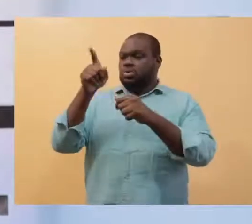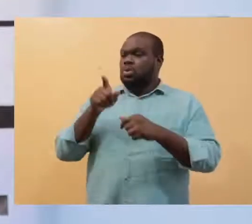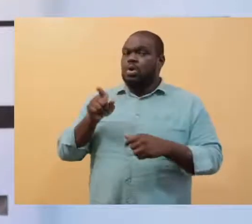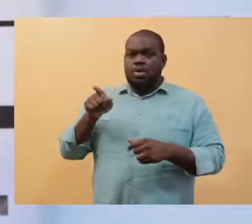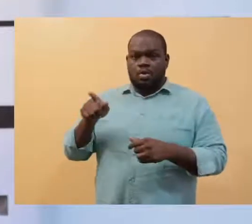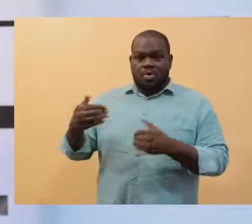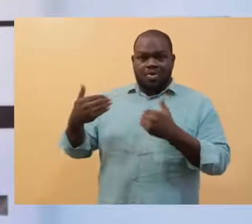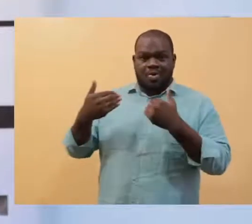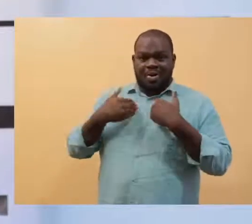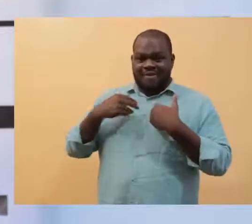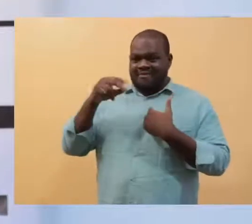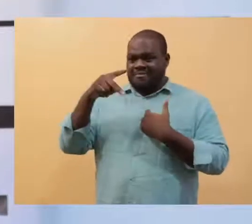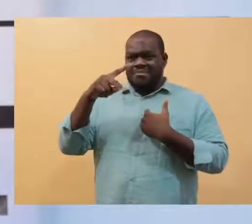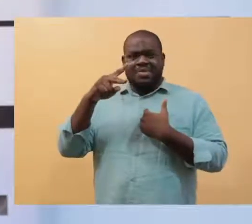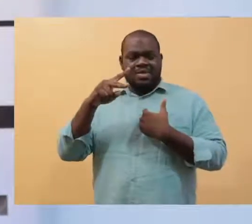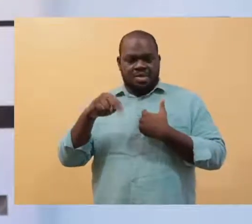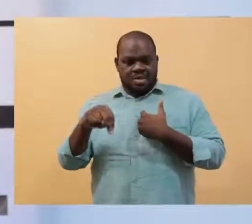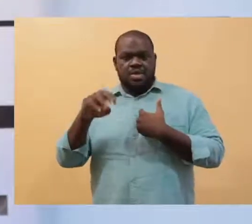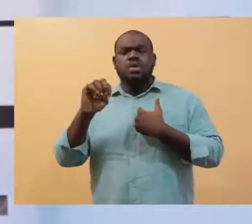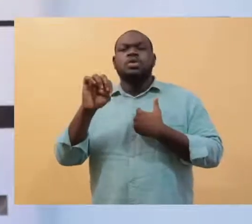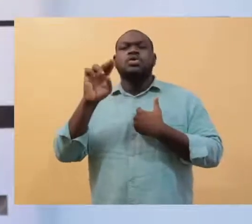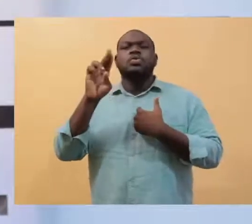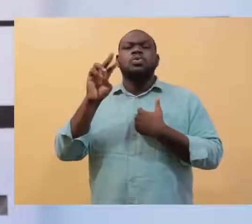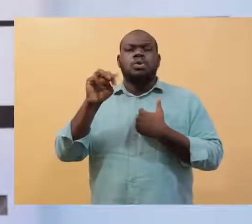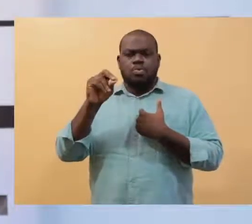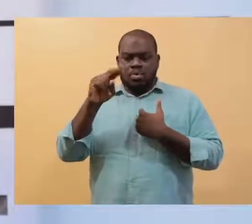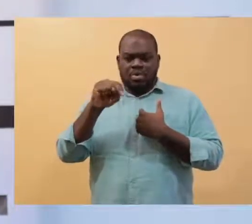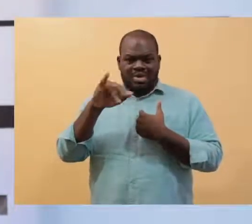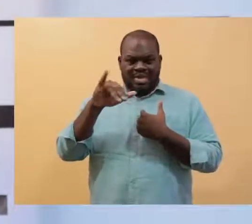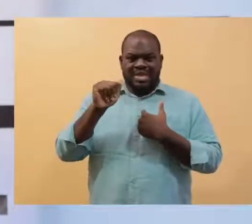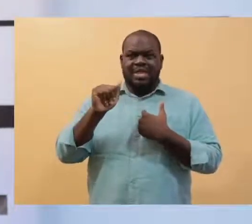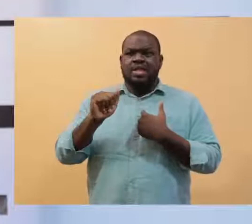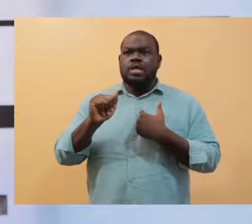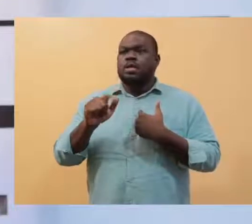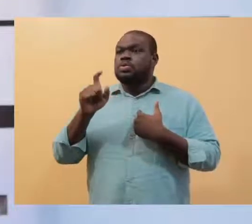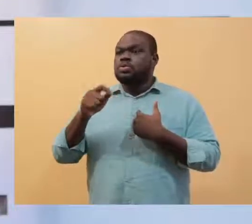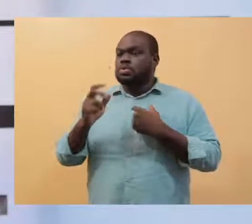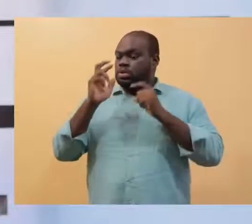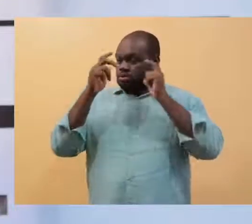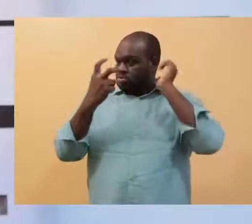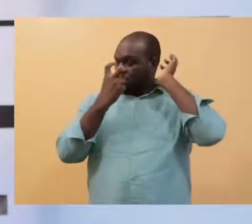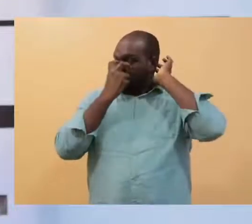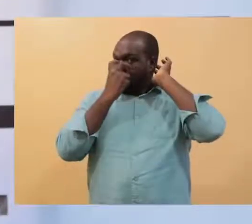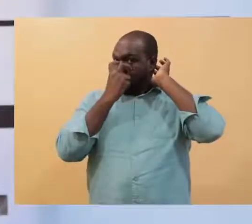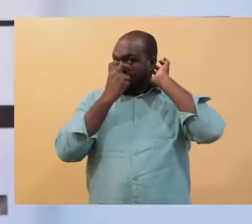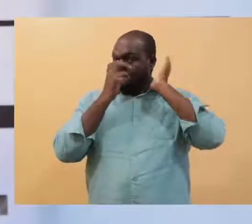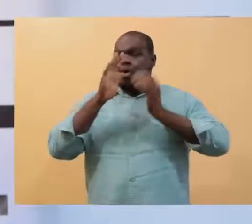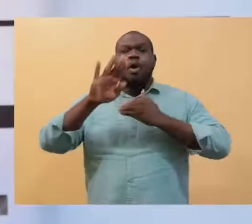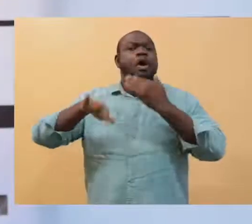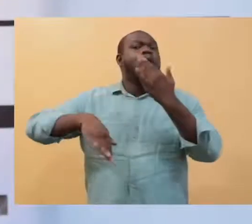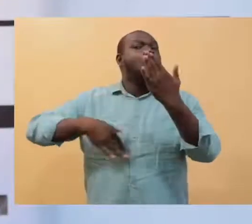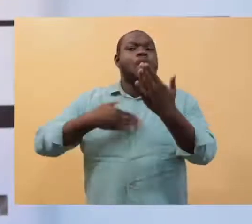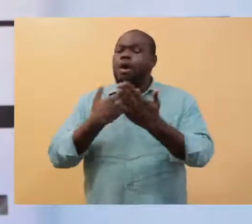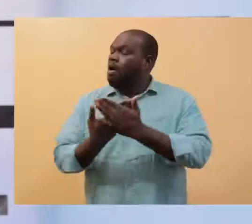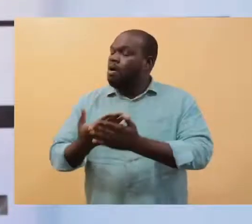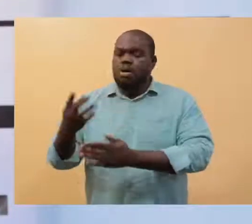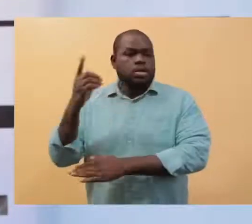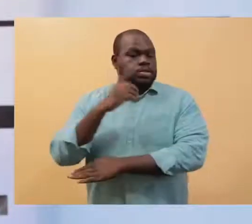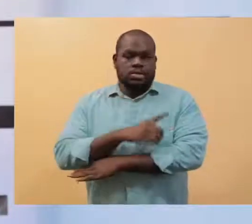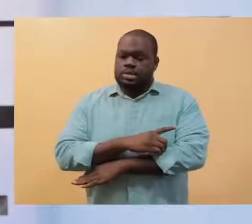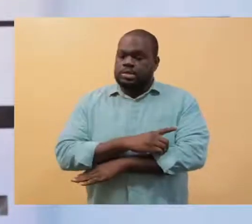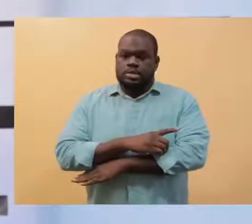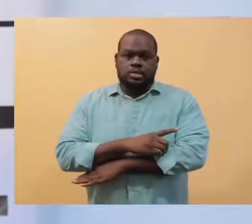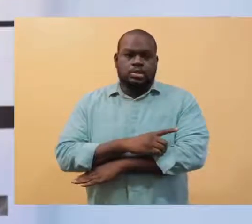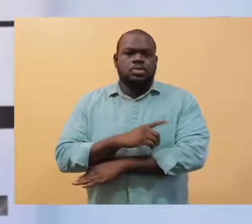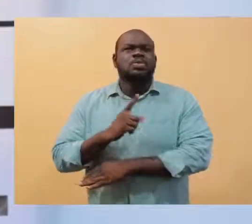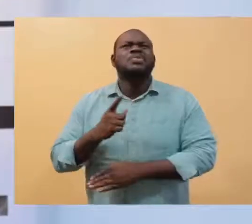you'll have to be on oxygen 24/7. At one point, I felt the most